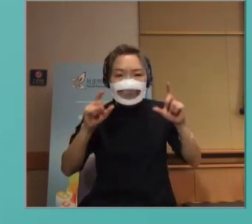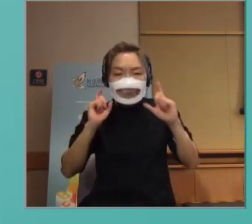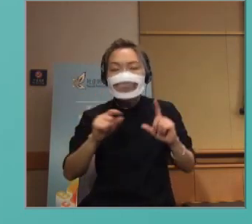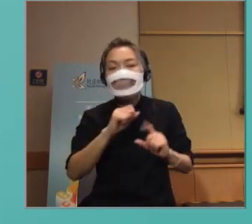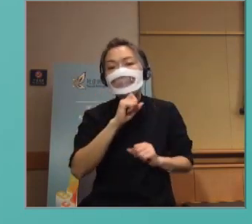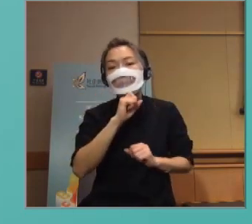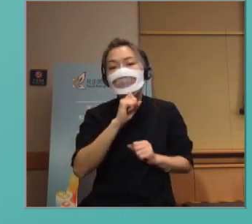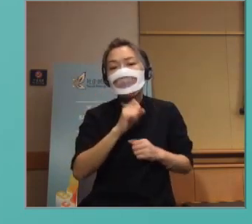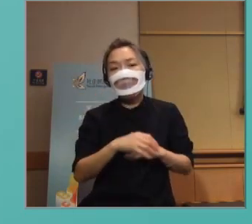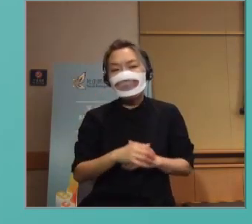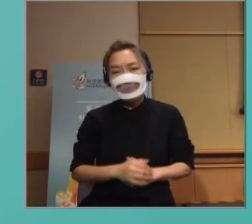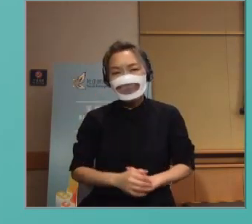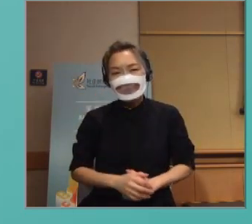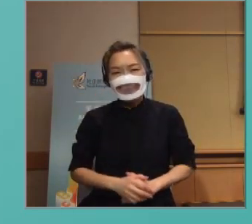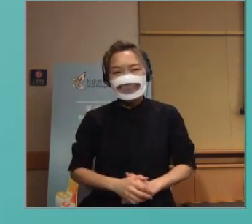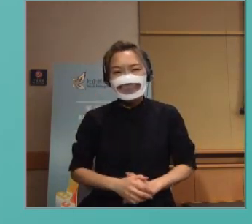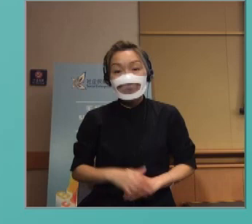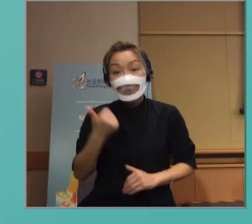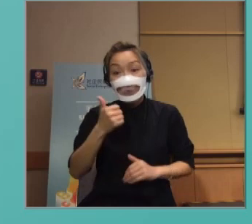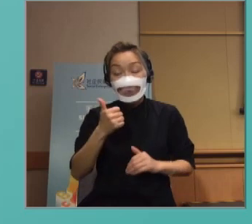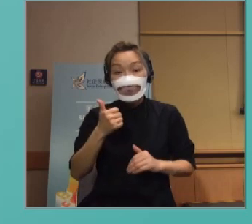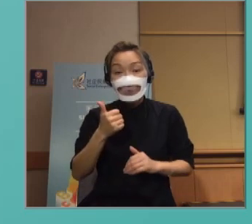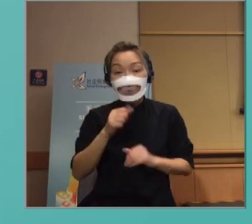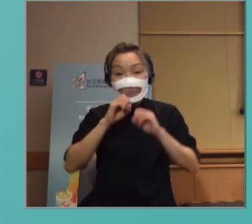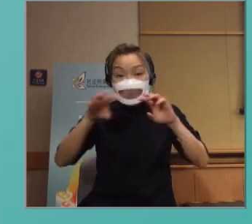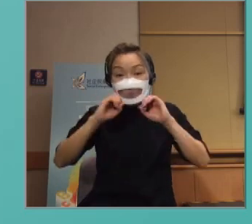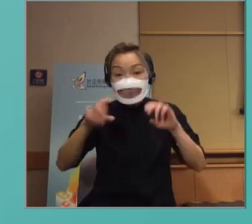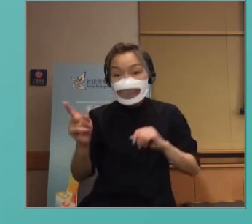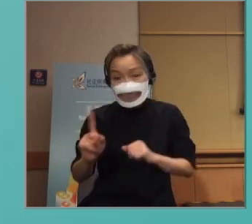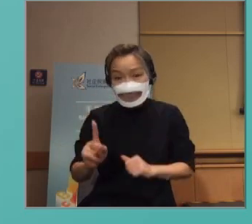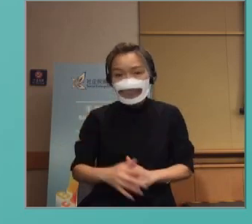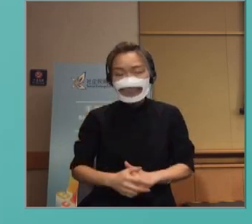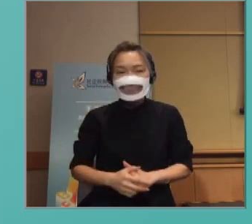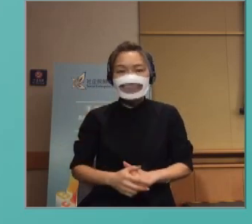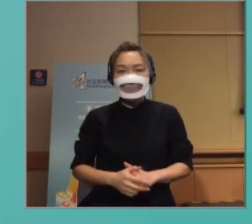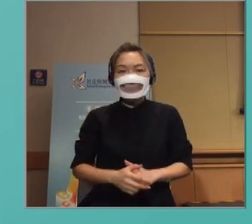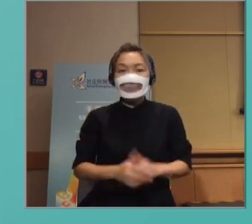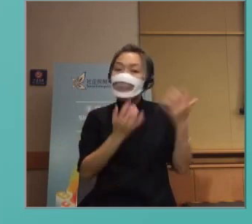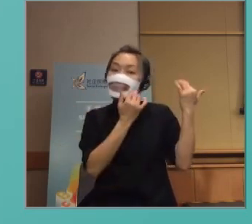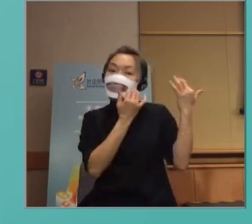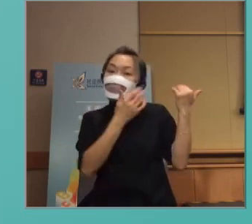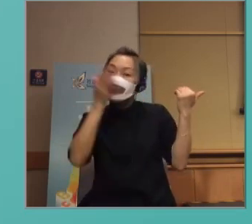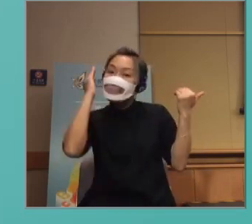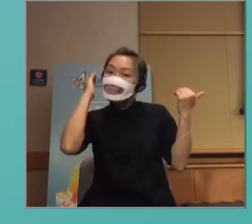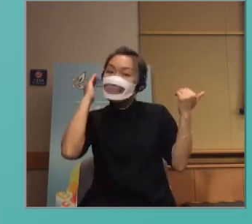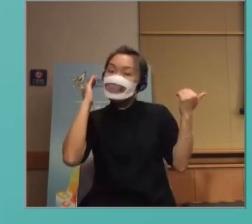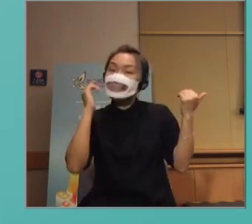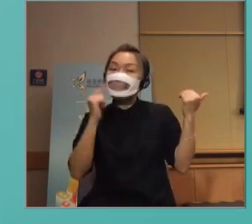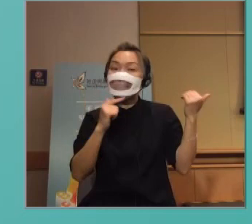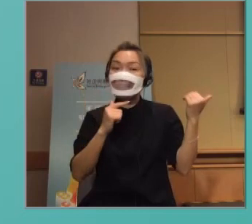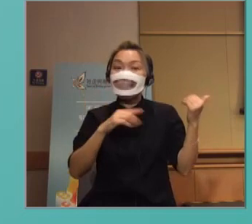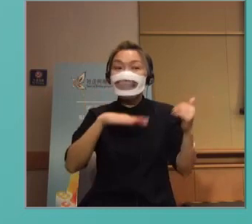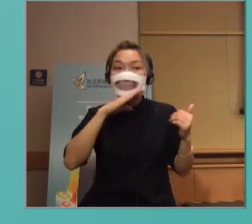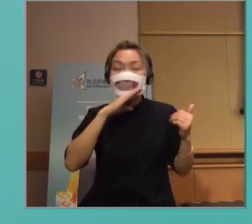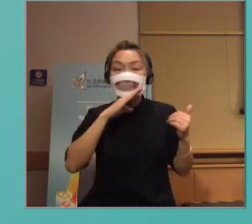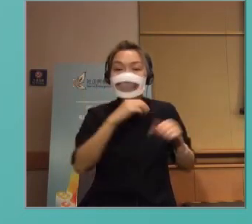very end. And this is when I get to actually ask, and I would like to save 1 minute for myself to ask him